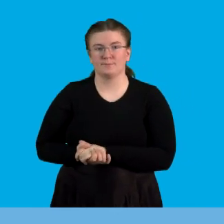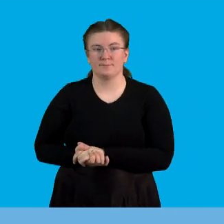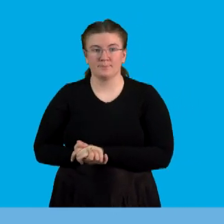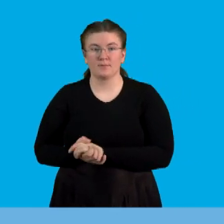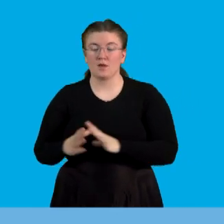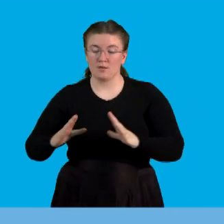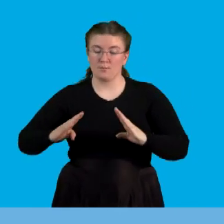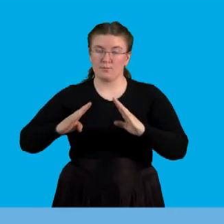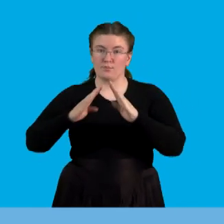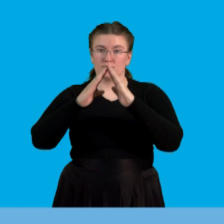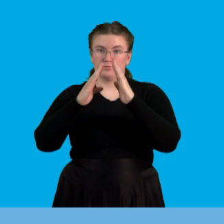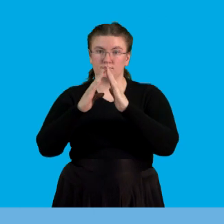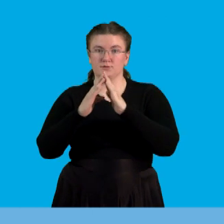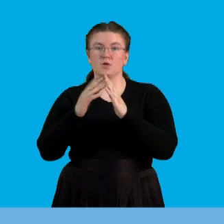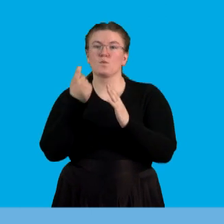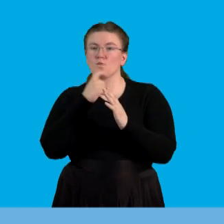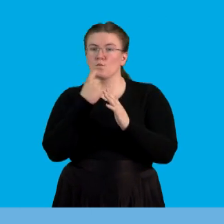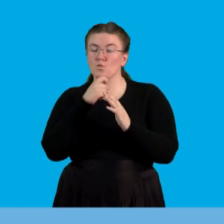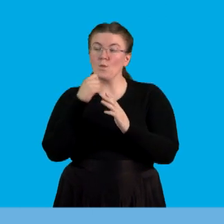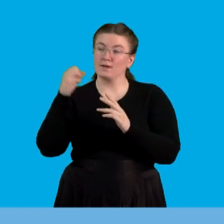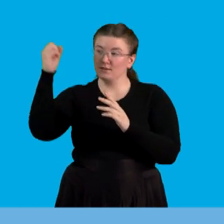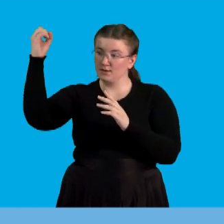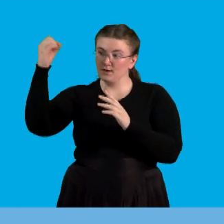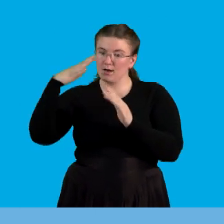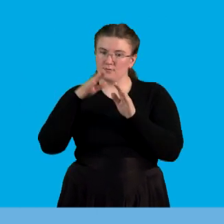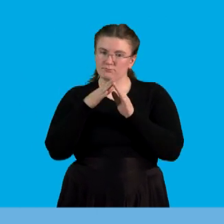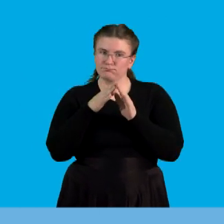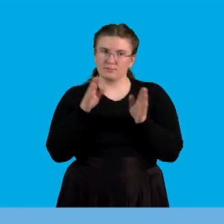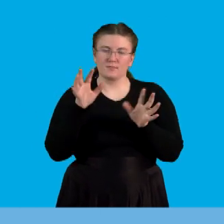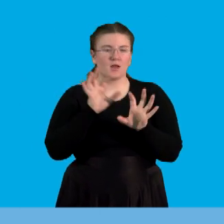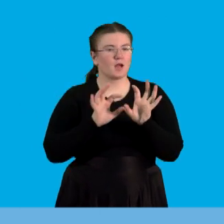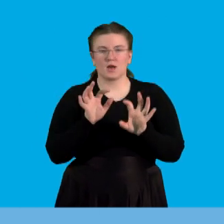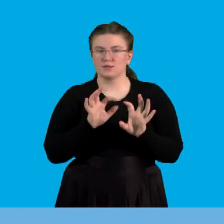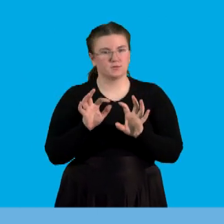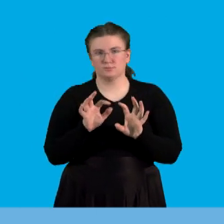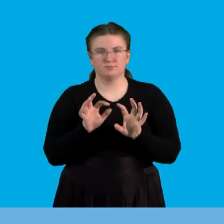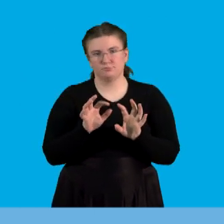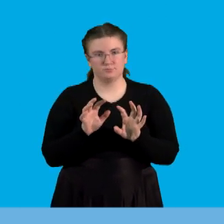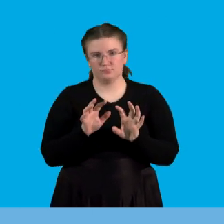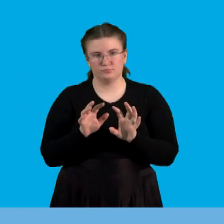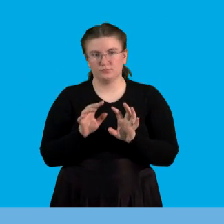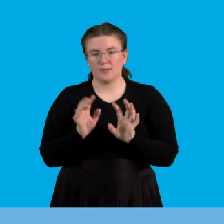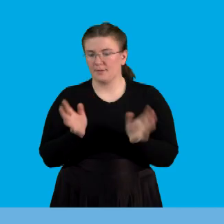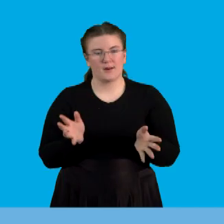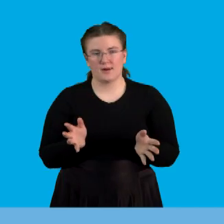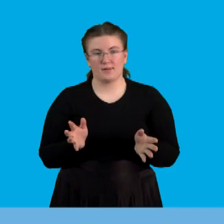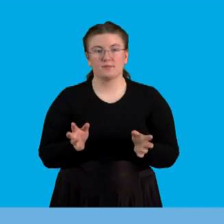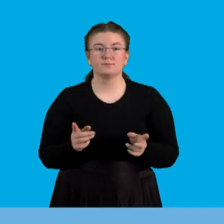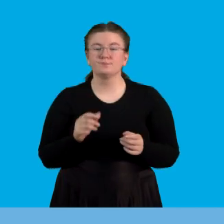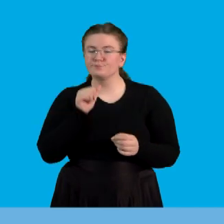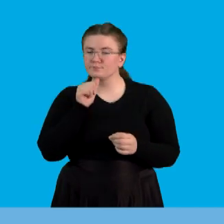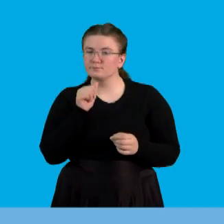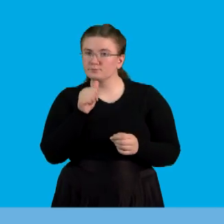the only objects that can split white light into separate colors. Remember, regardless of what object splits the